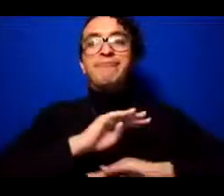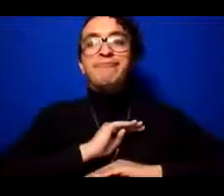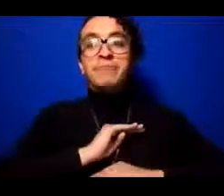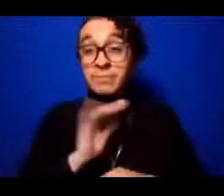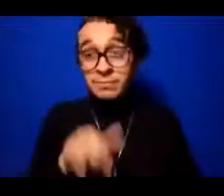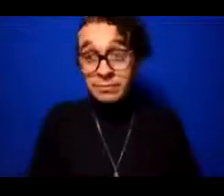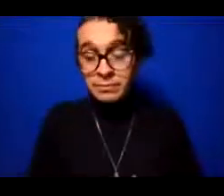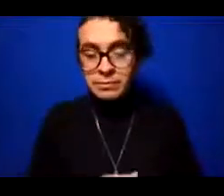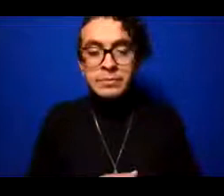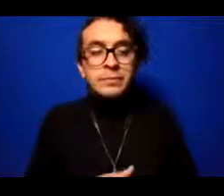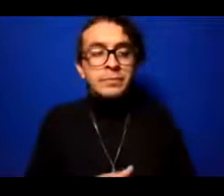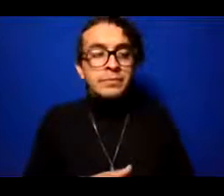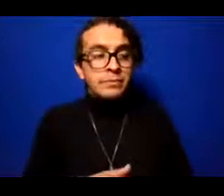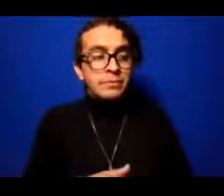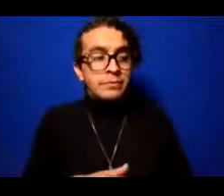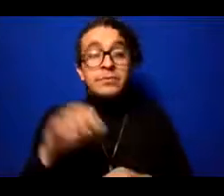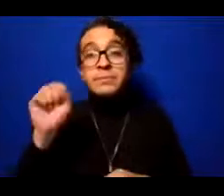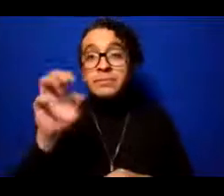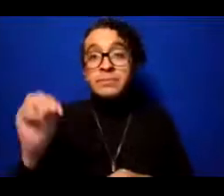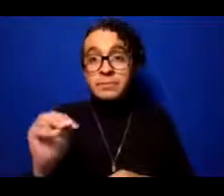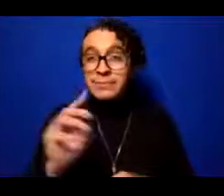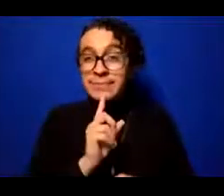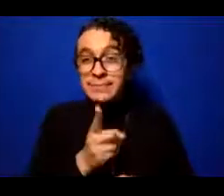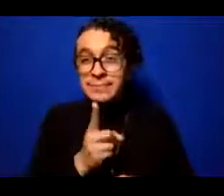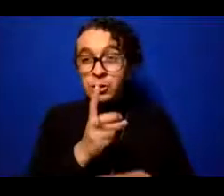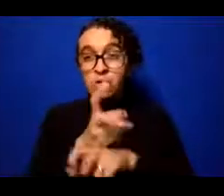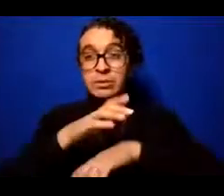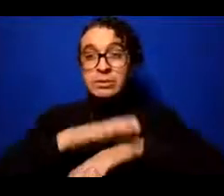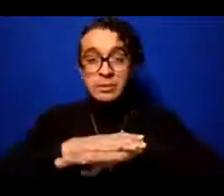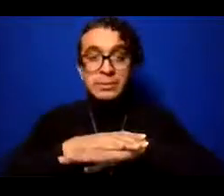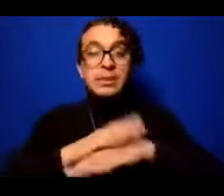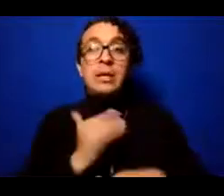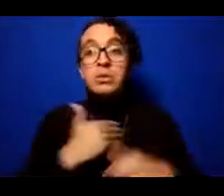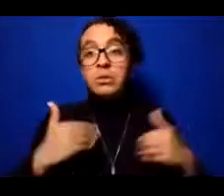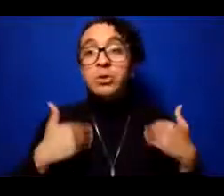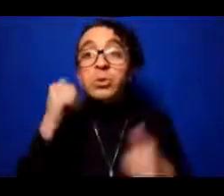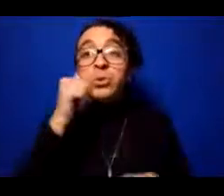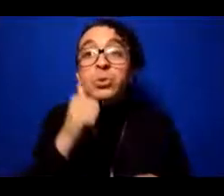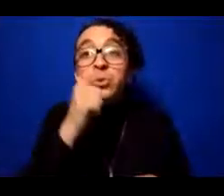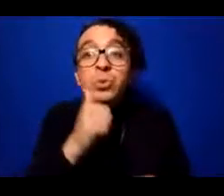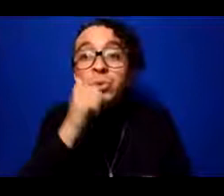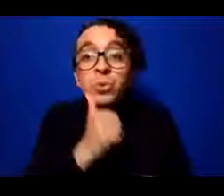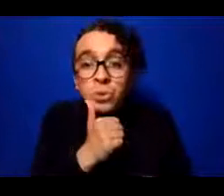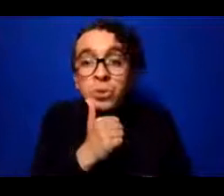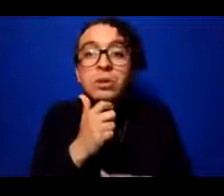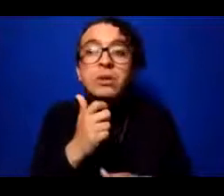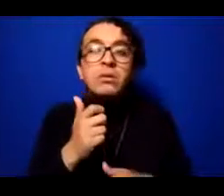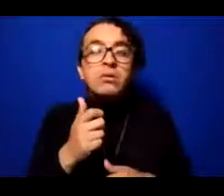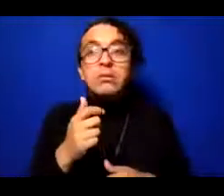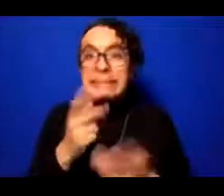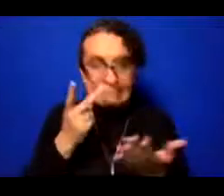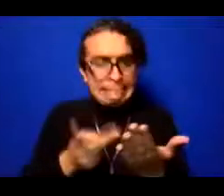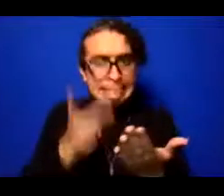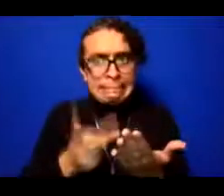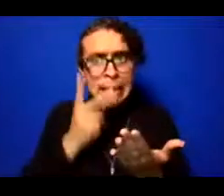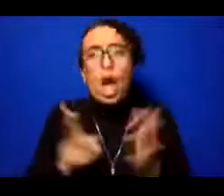satisfaction. I think social media is particularly hard on our young girls. They're constantly being bombarded by what the